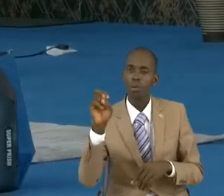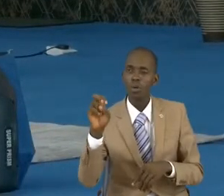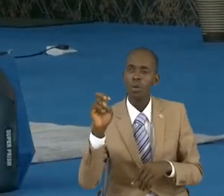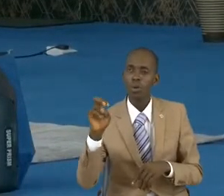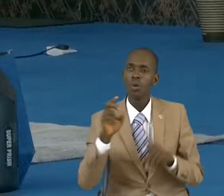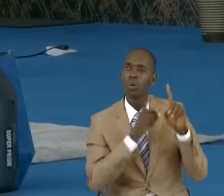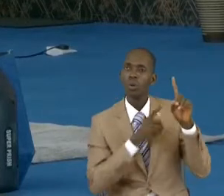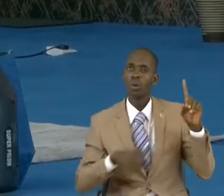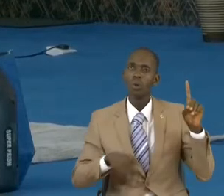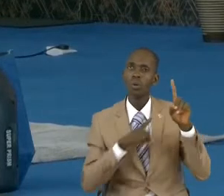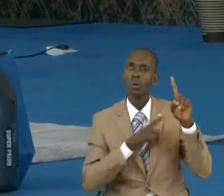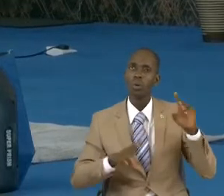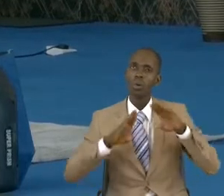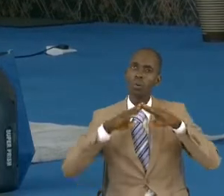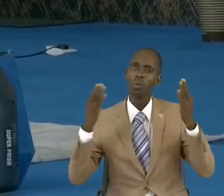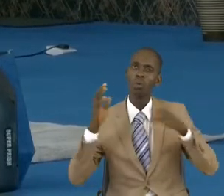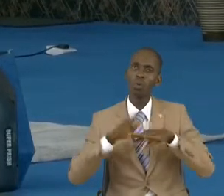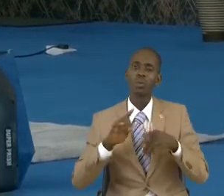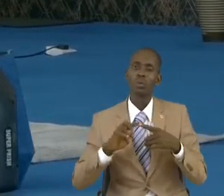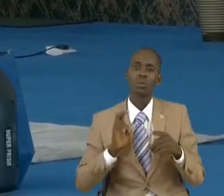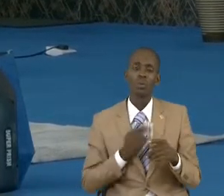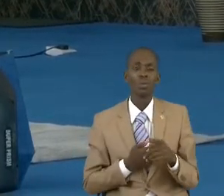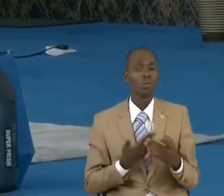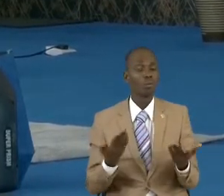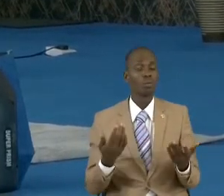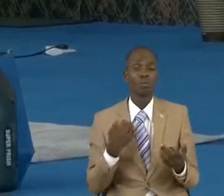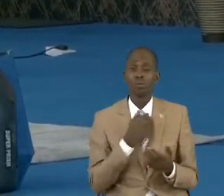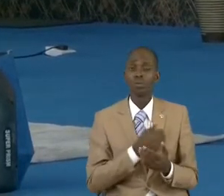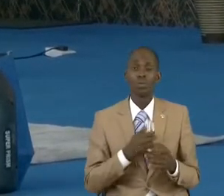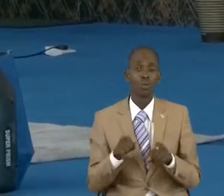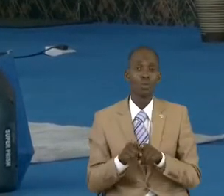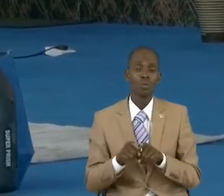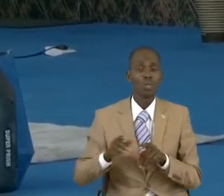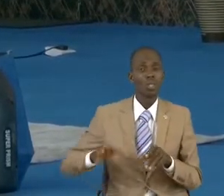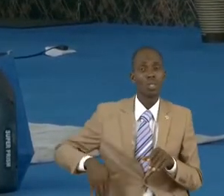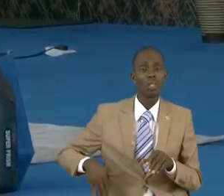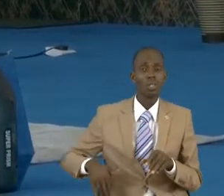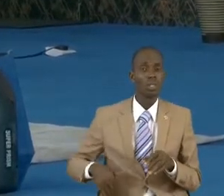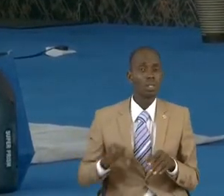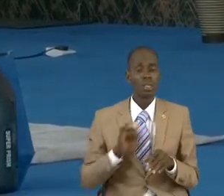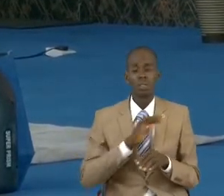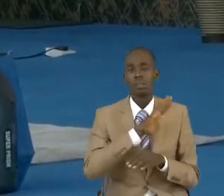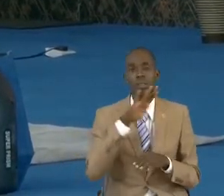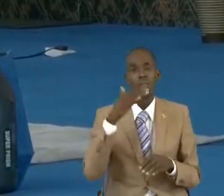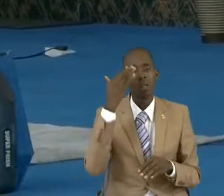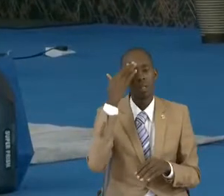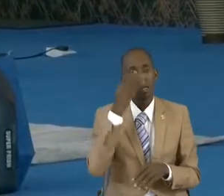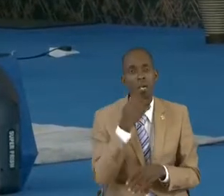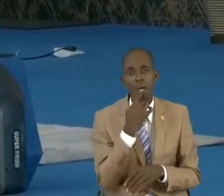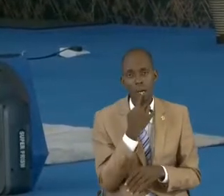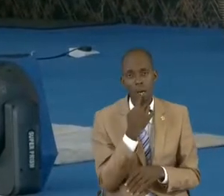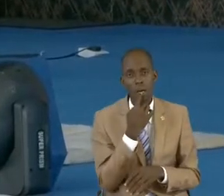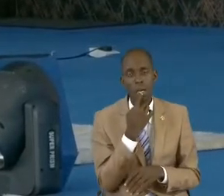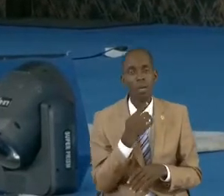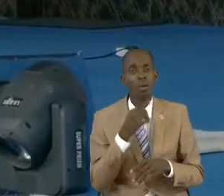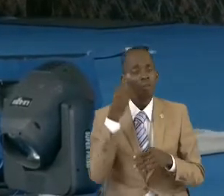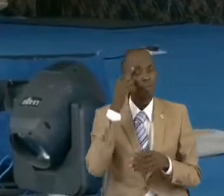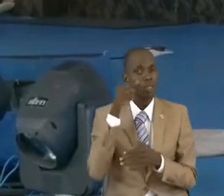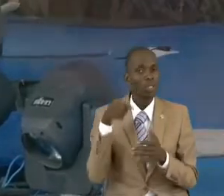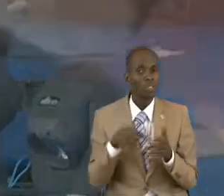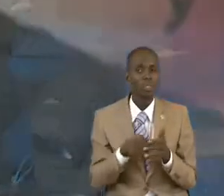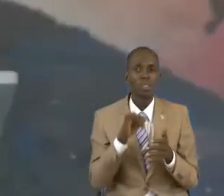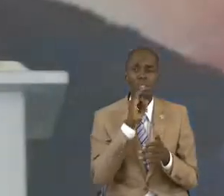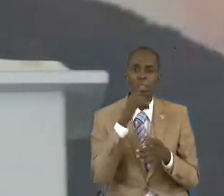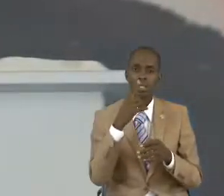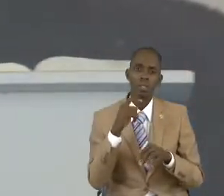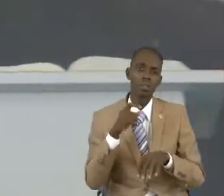us. It's too late. Had I known. But this is the time